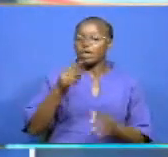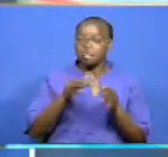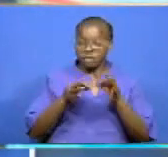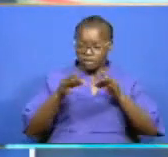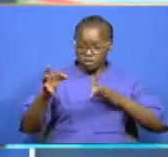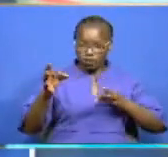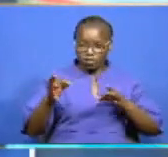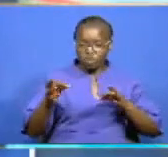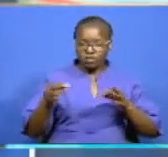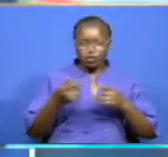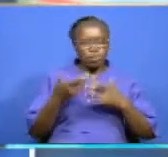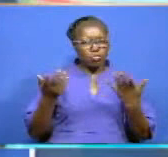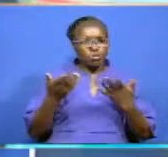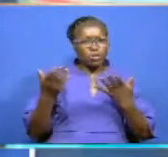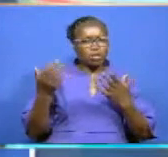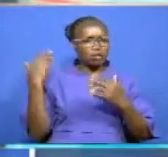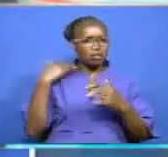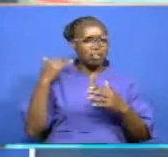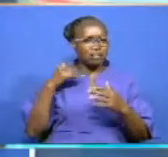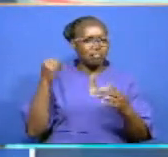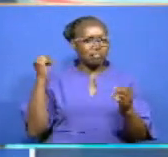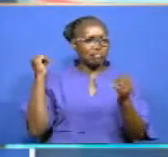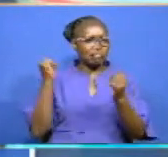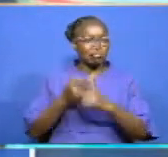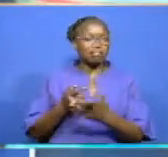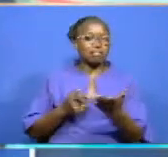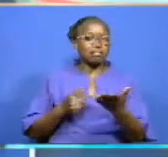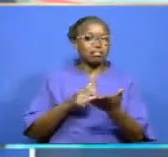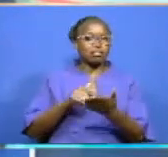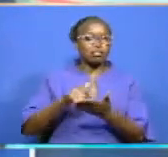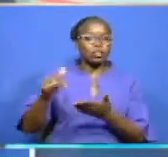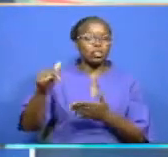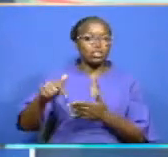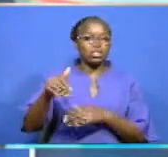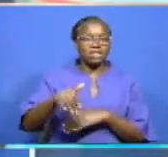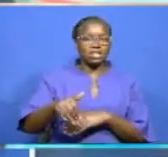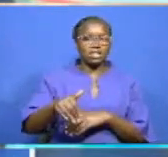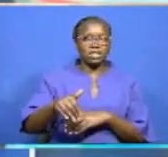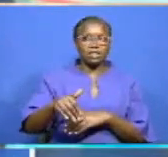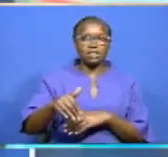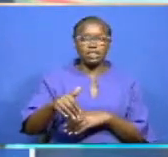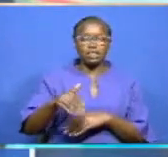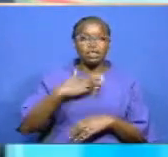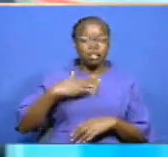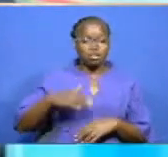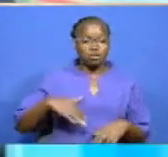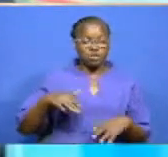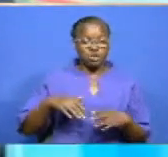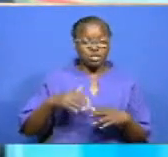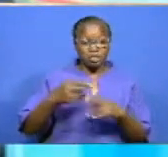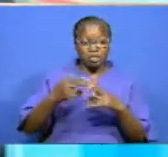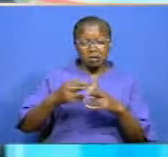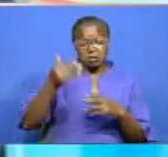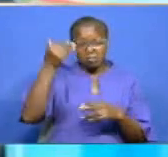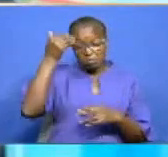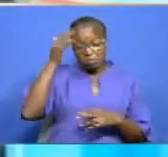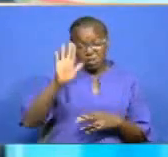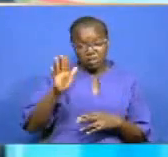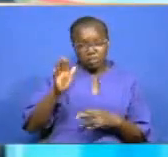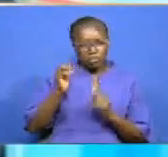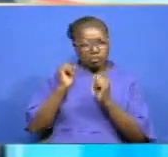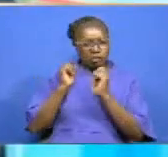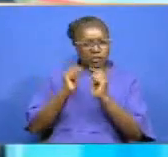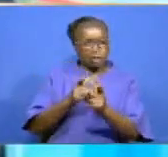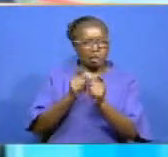where a banditry attack took place earlier this week. The yet-to-be-identified victims' bodies, which had gunshot